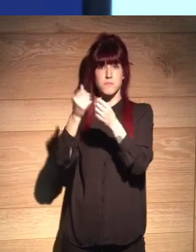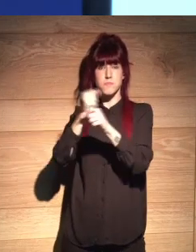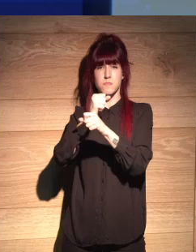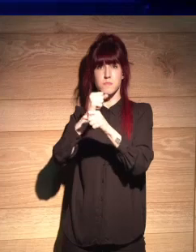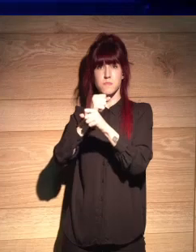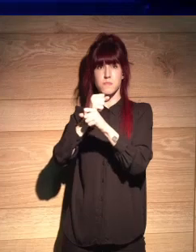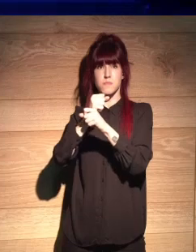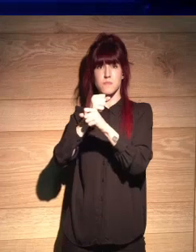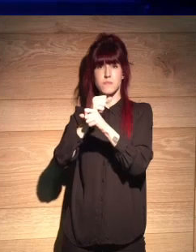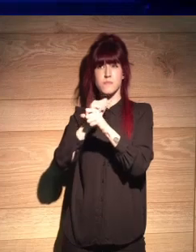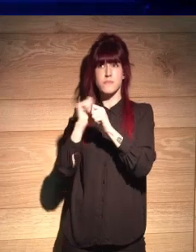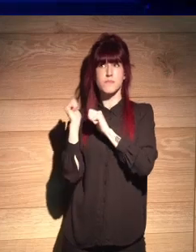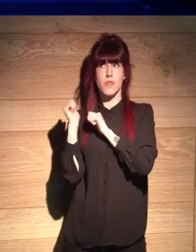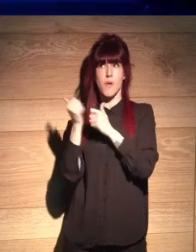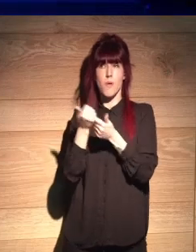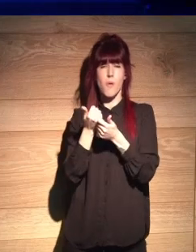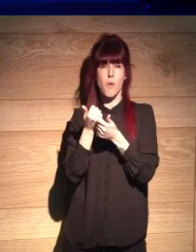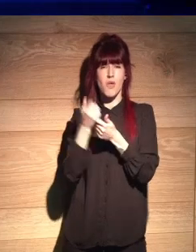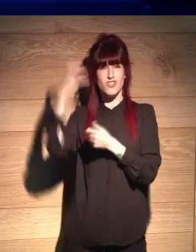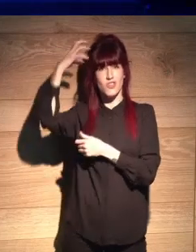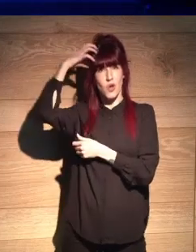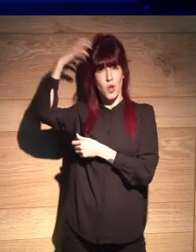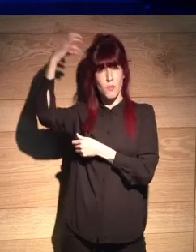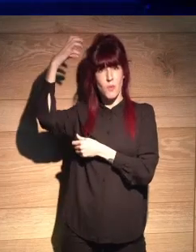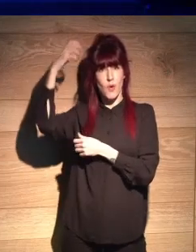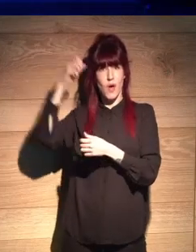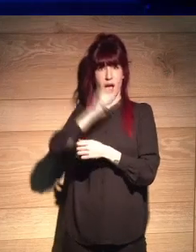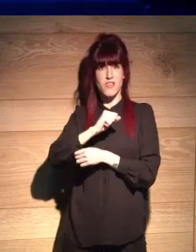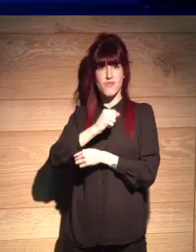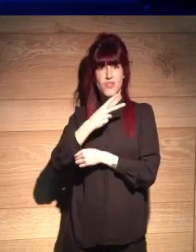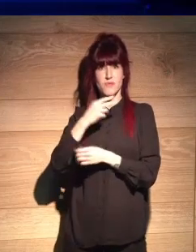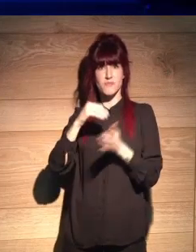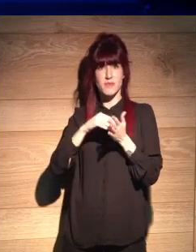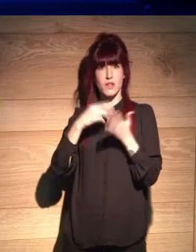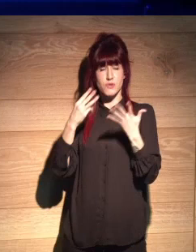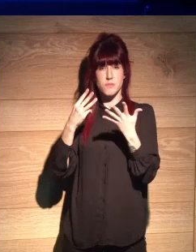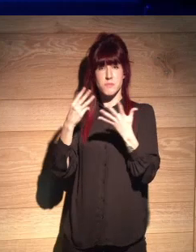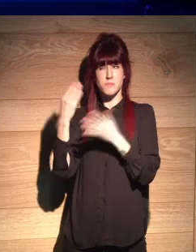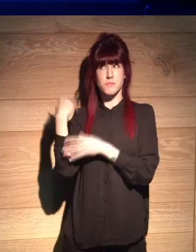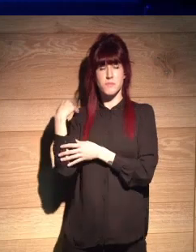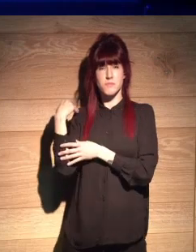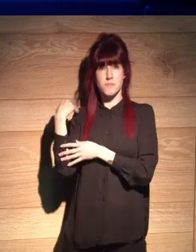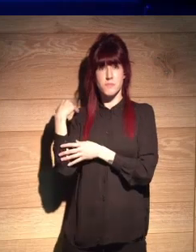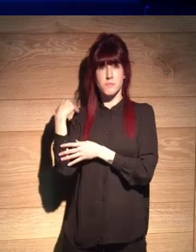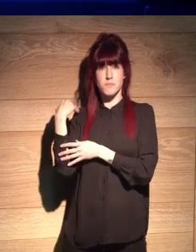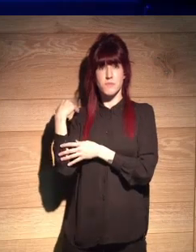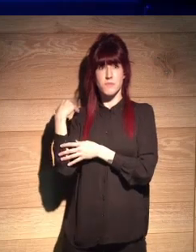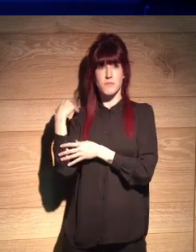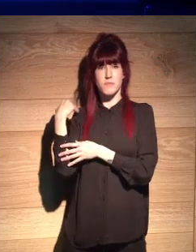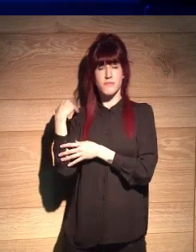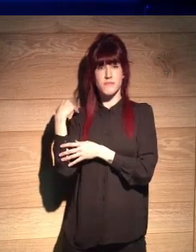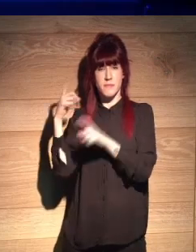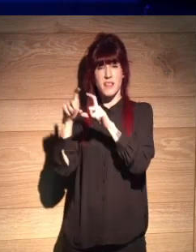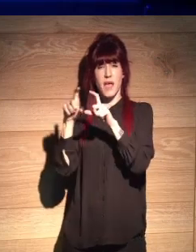started in Stockholm by 2008. And Agender takes a holistic approach